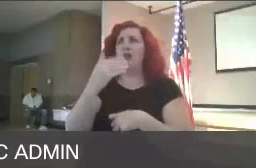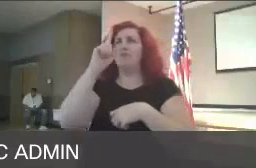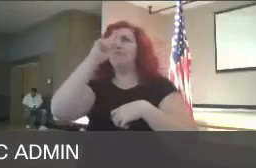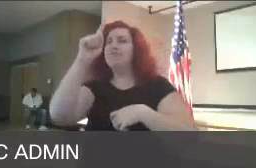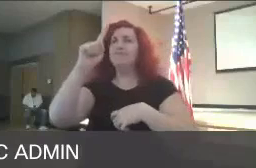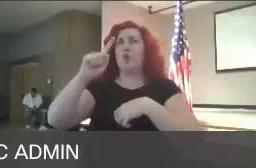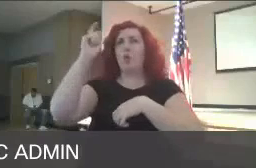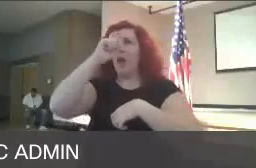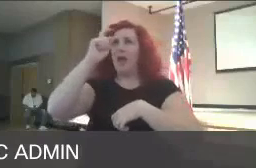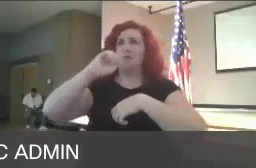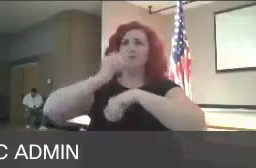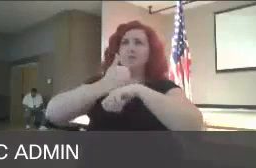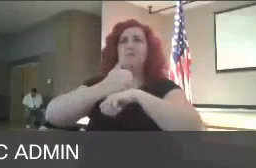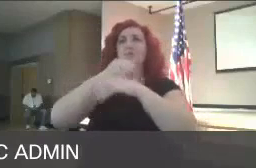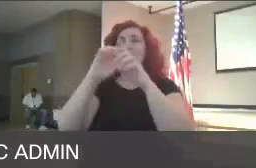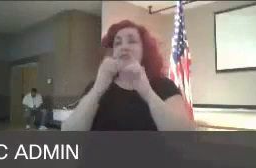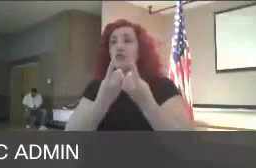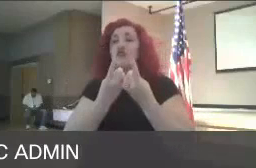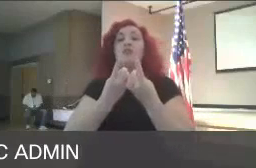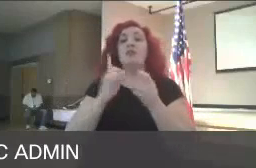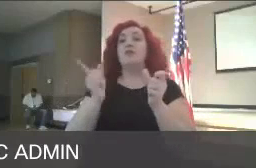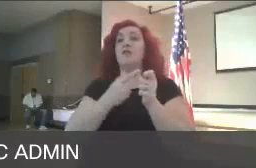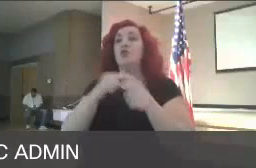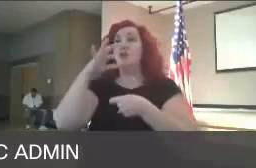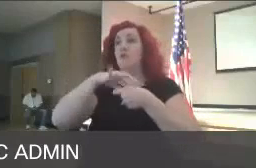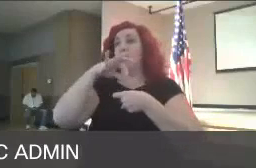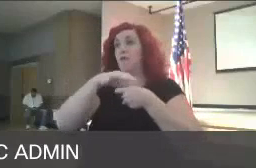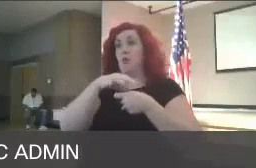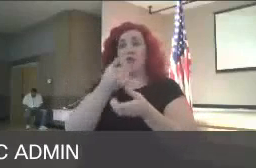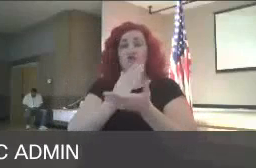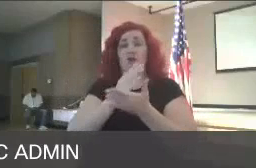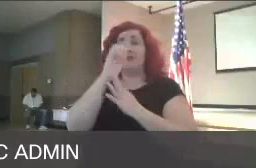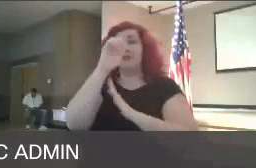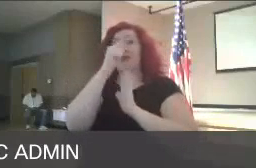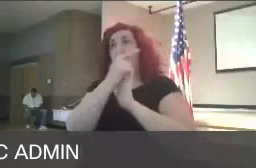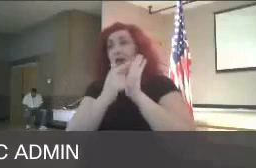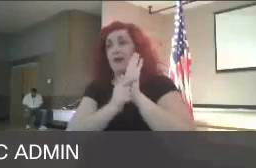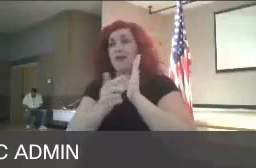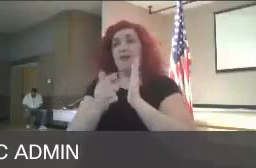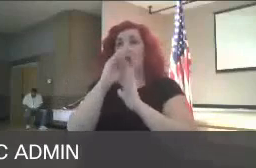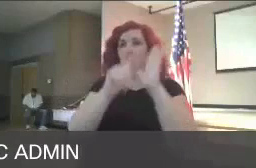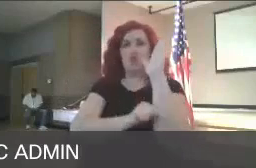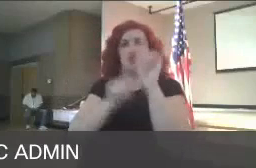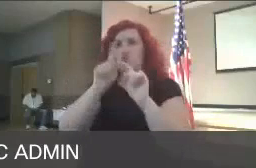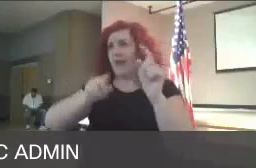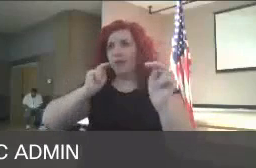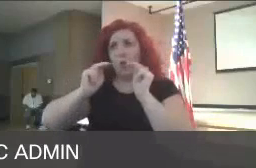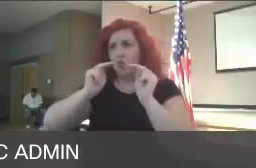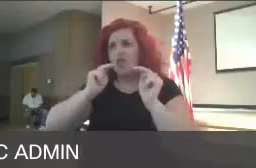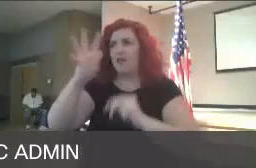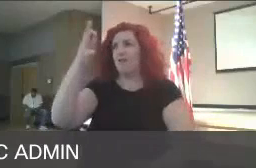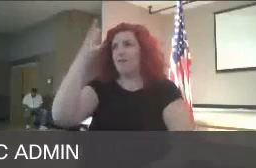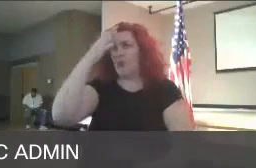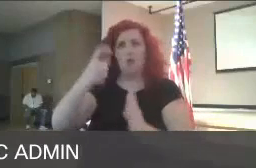designed districts. And there are 6 criteria in the Constitution. First is the Voting Rights Act and the U.S. Constitution. These are